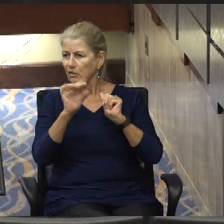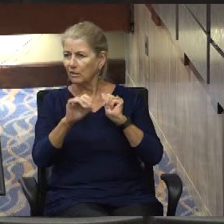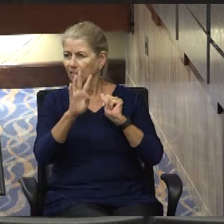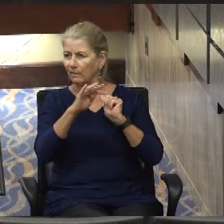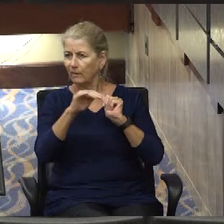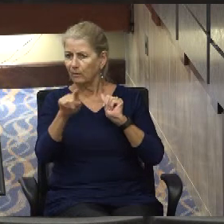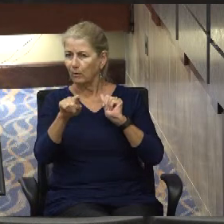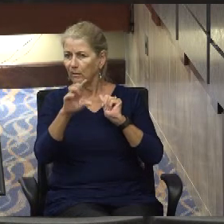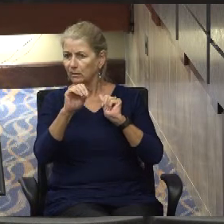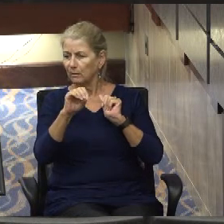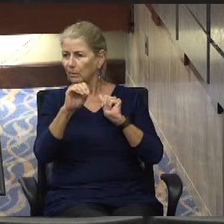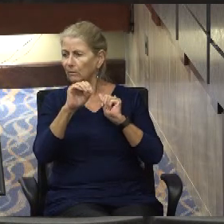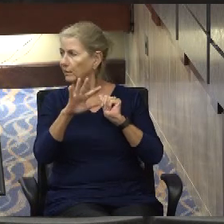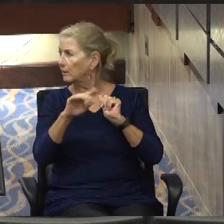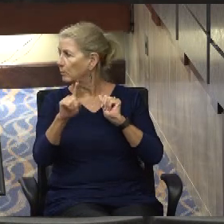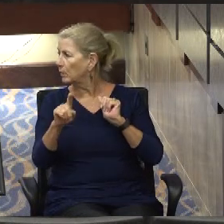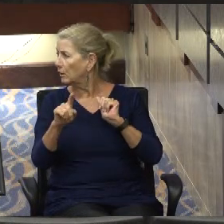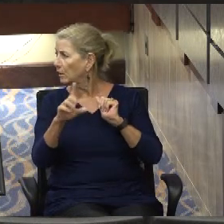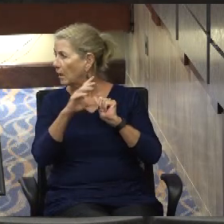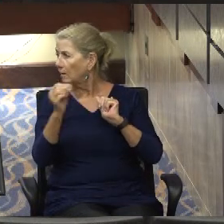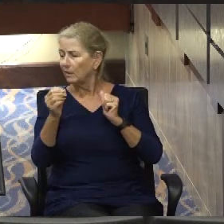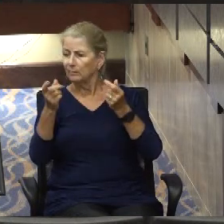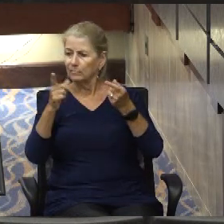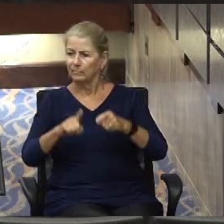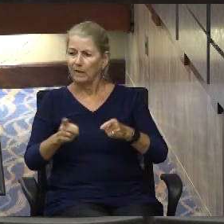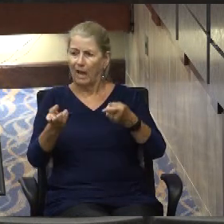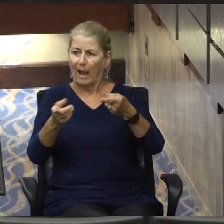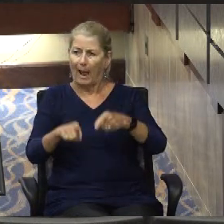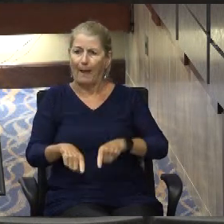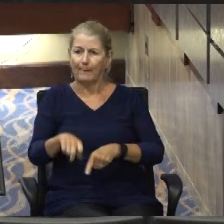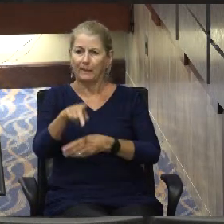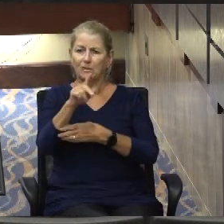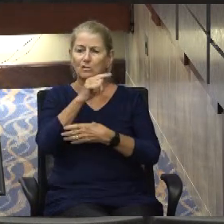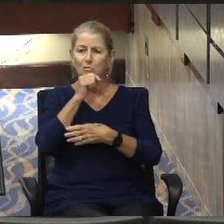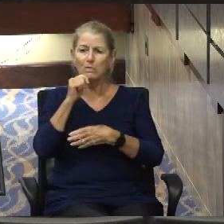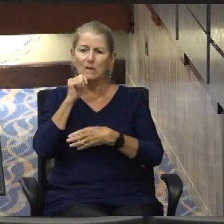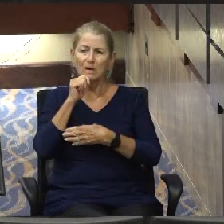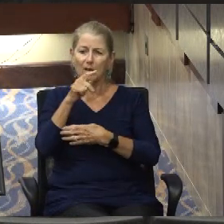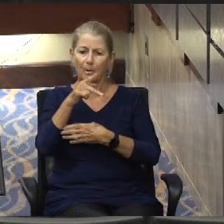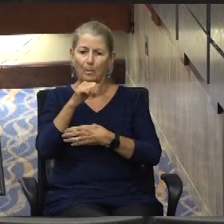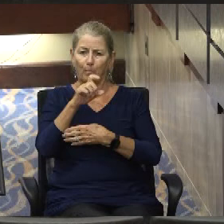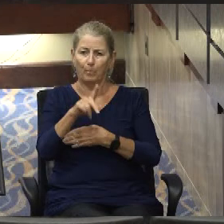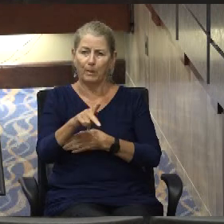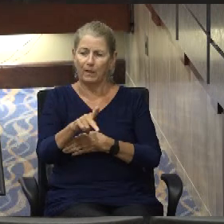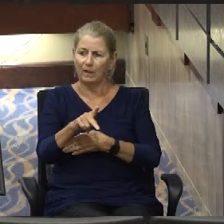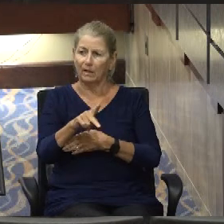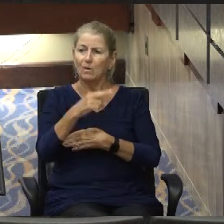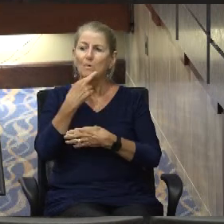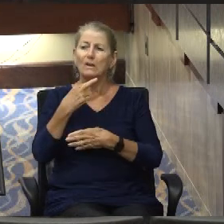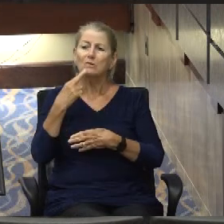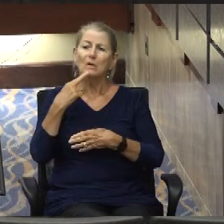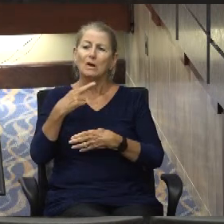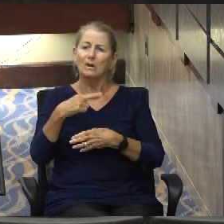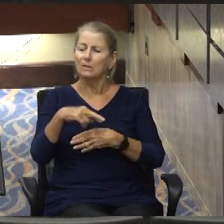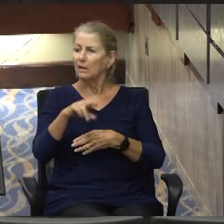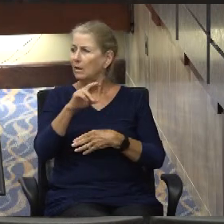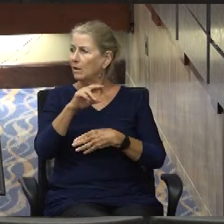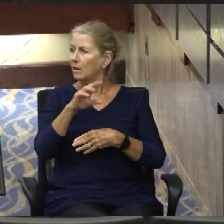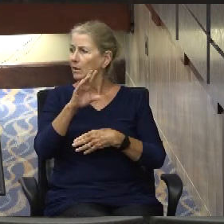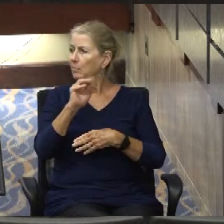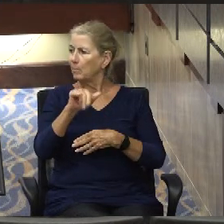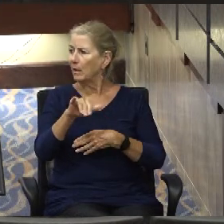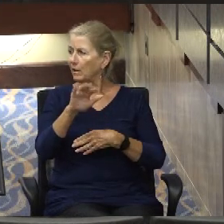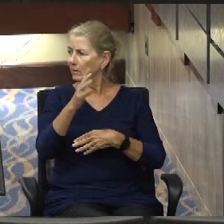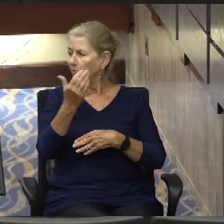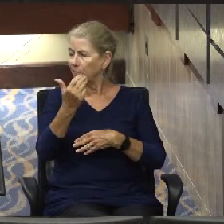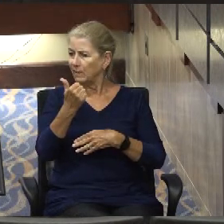551.071, civil litigation involving the incident that occurred at Twin Peaks Restaurant on May 17, 2015, and as more